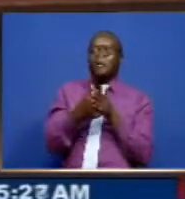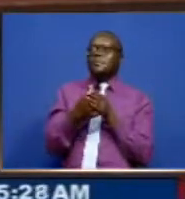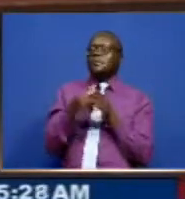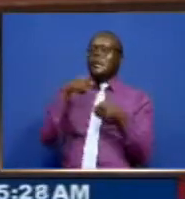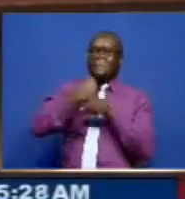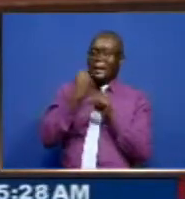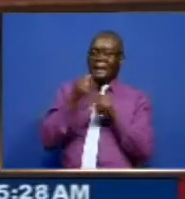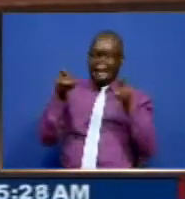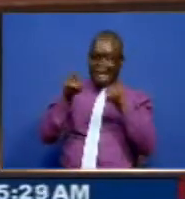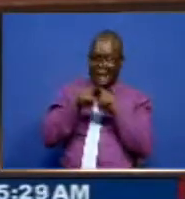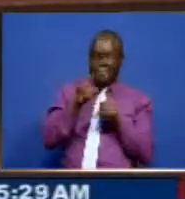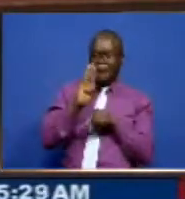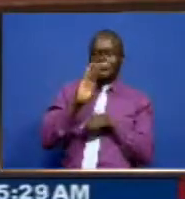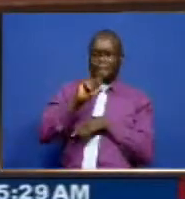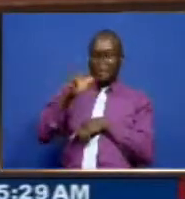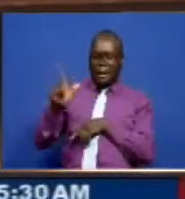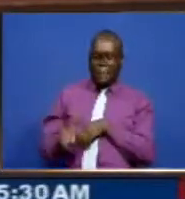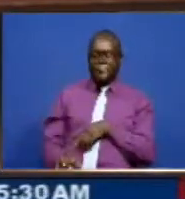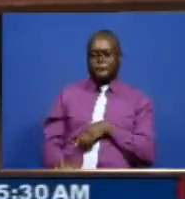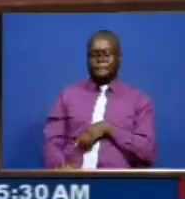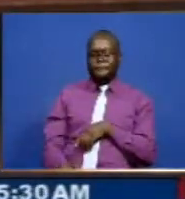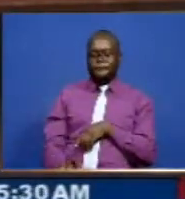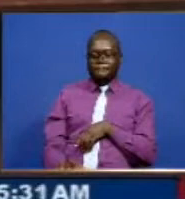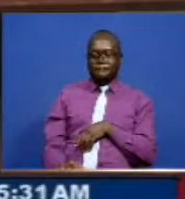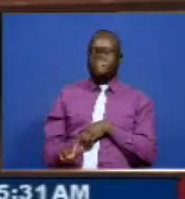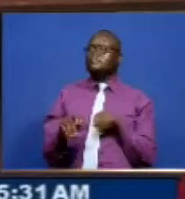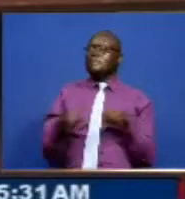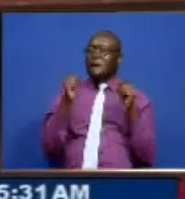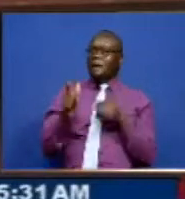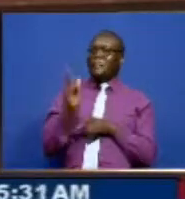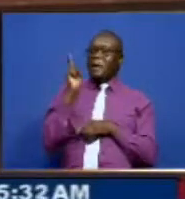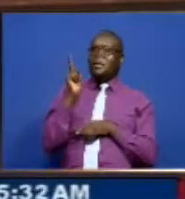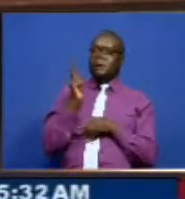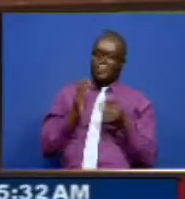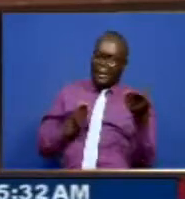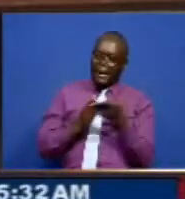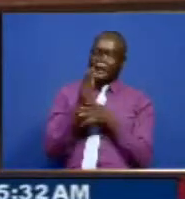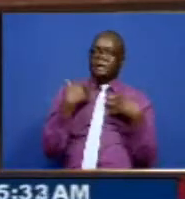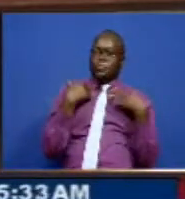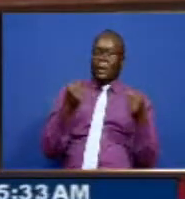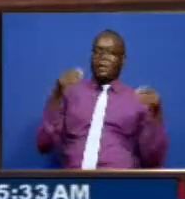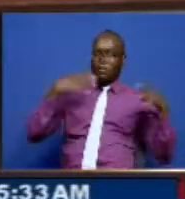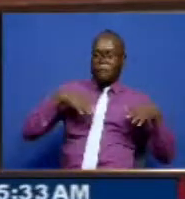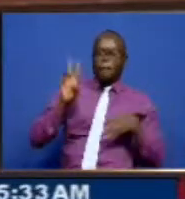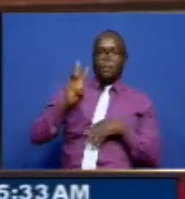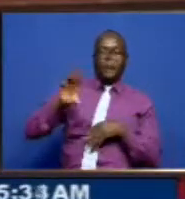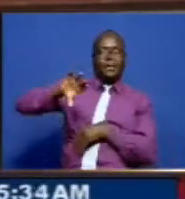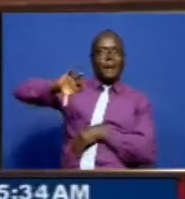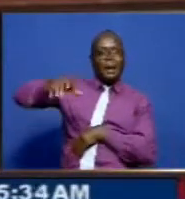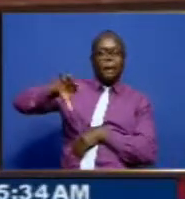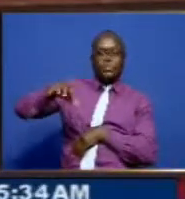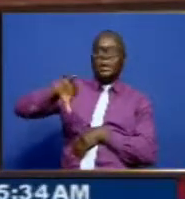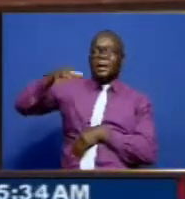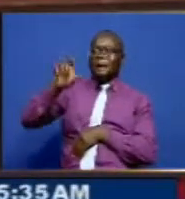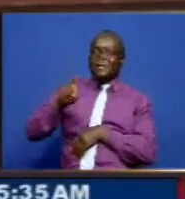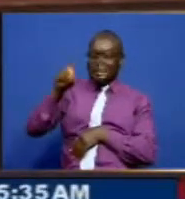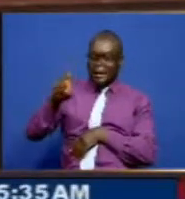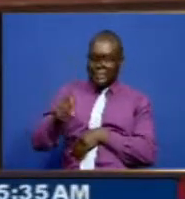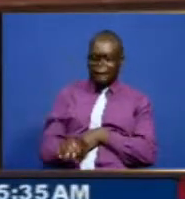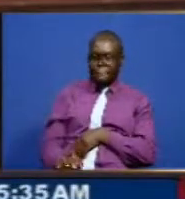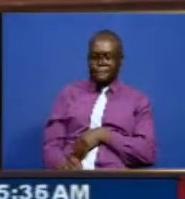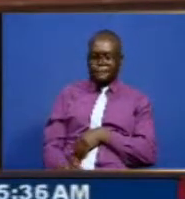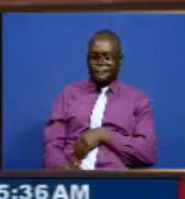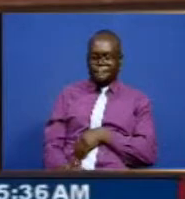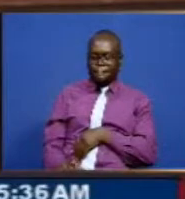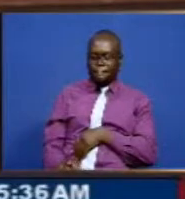day. P, violation of right to health of the people of Wajir County. The county executive, under the